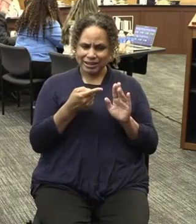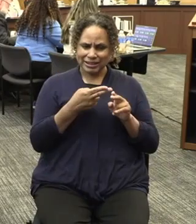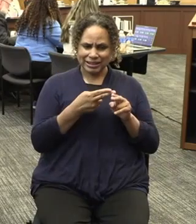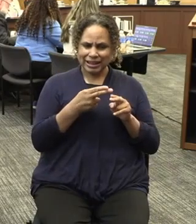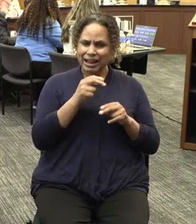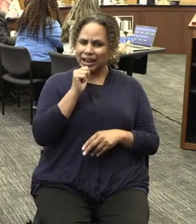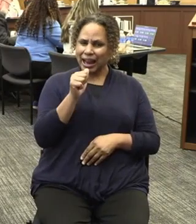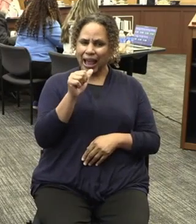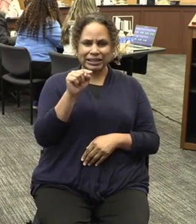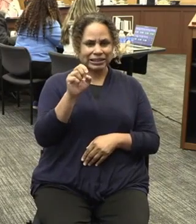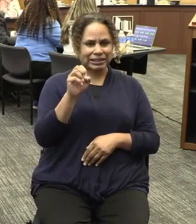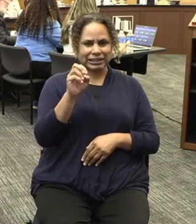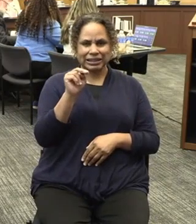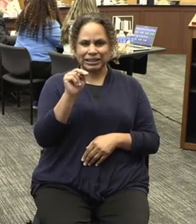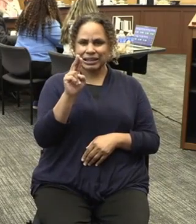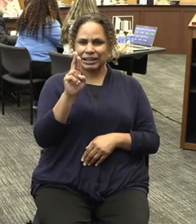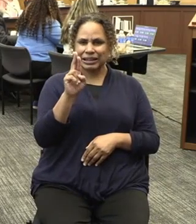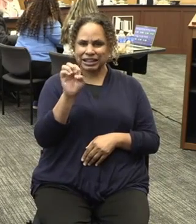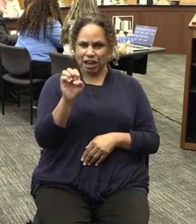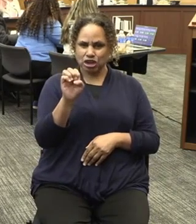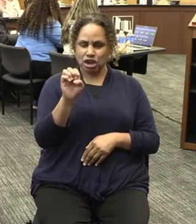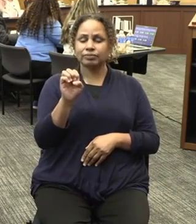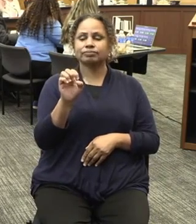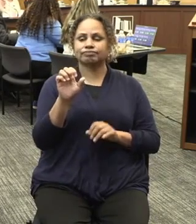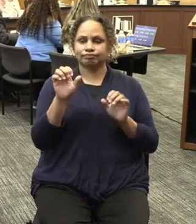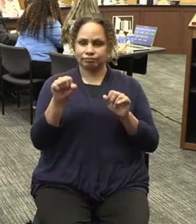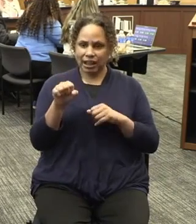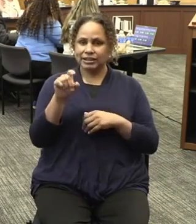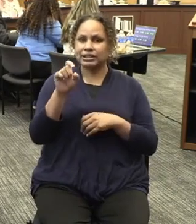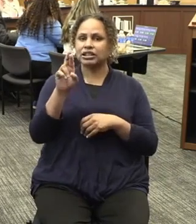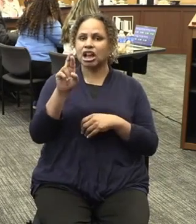I'll go ahead and have Dr. Gray respond to that question, please.